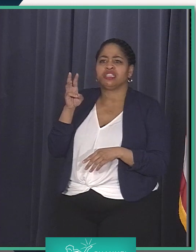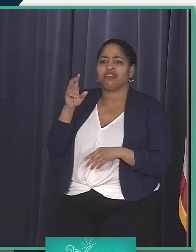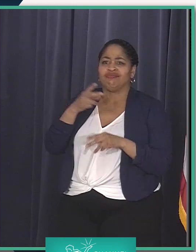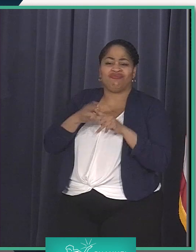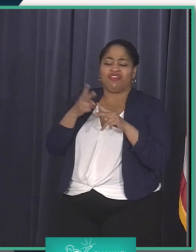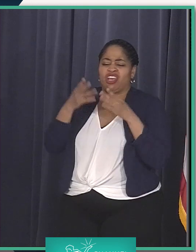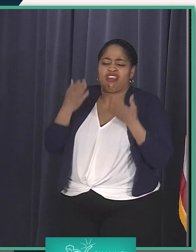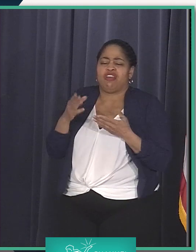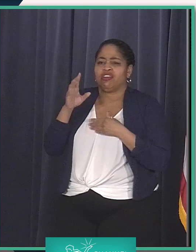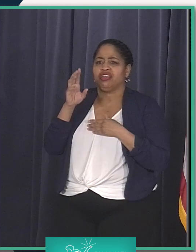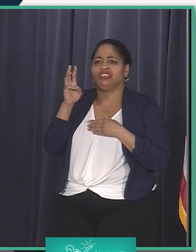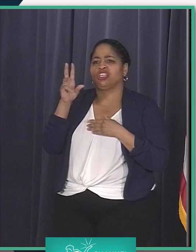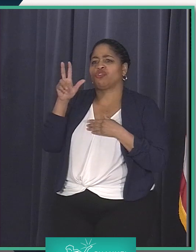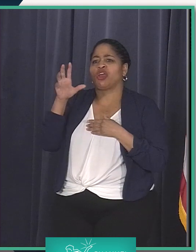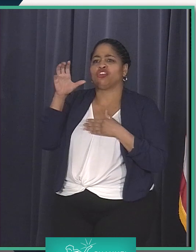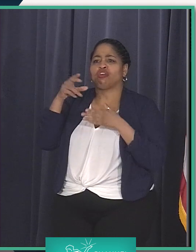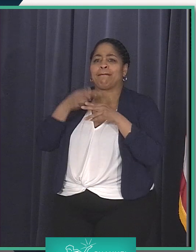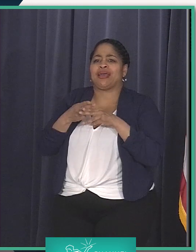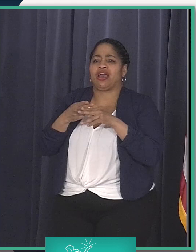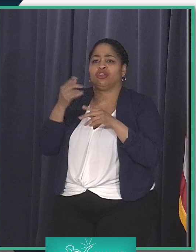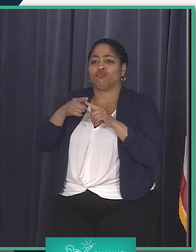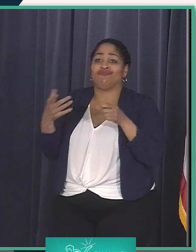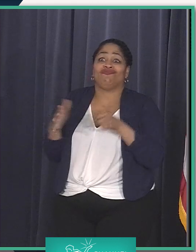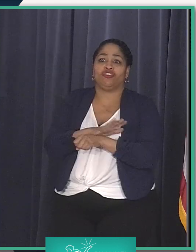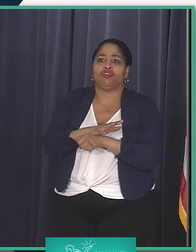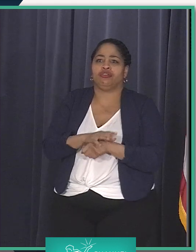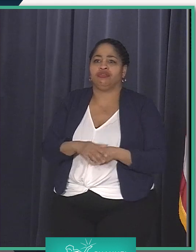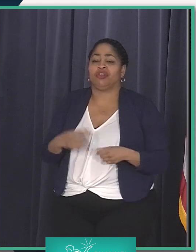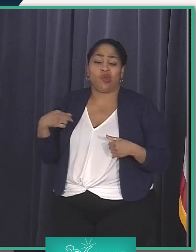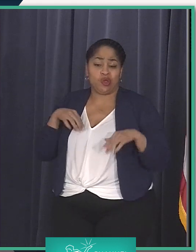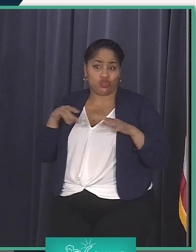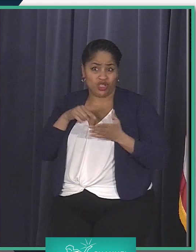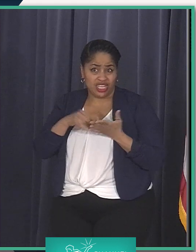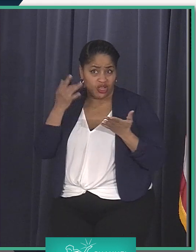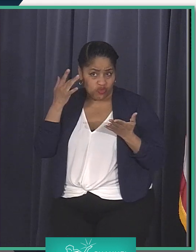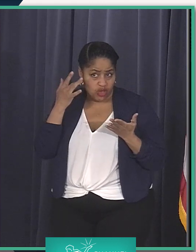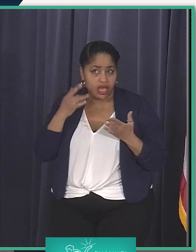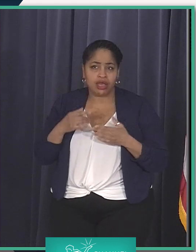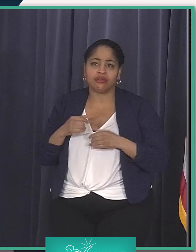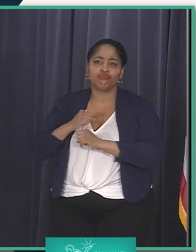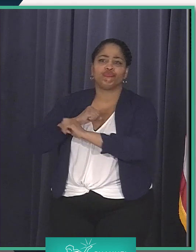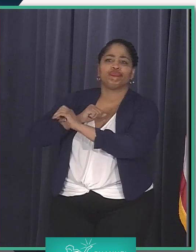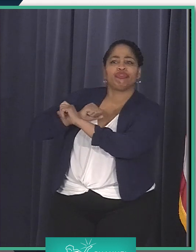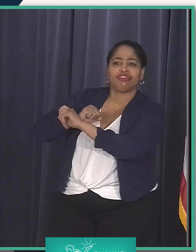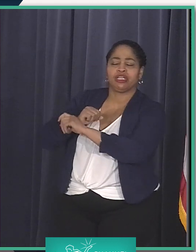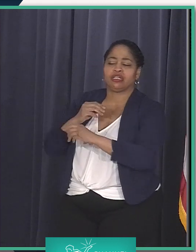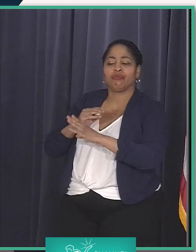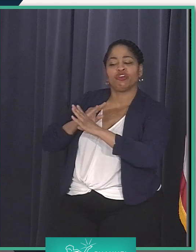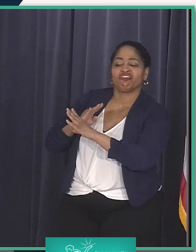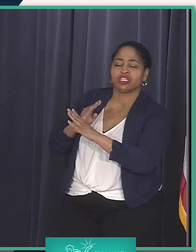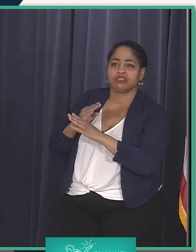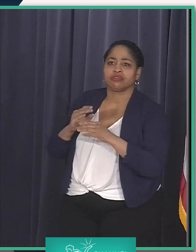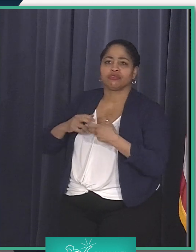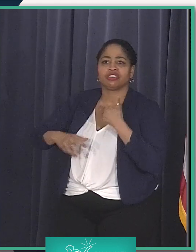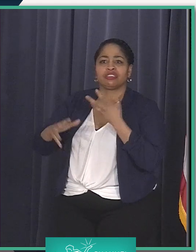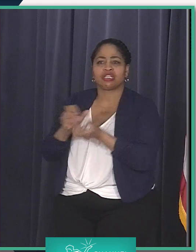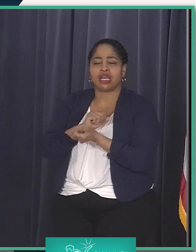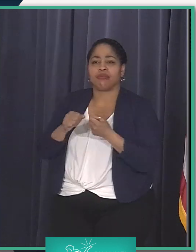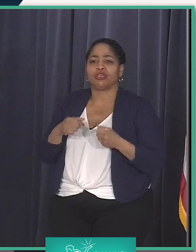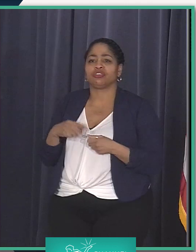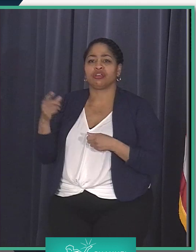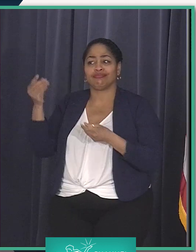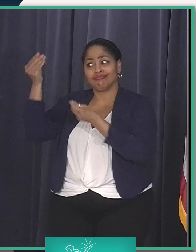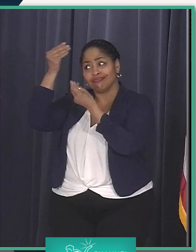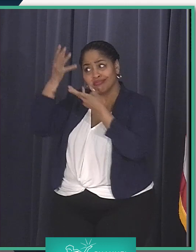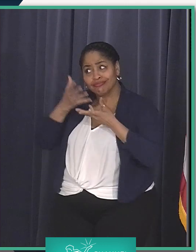The effort that the city is taking on is a preventative measure. Climate experts have let us know that the Great Lakes water levels will continue